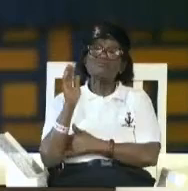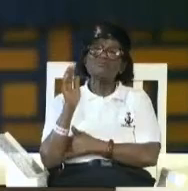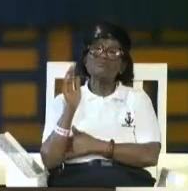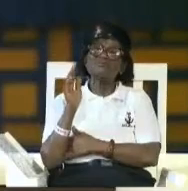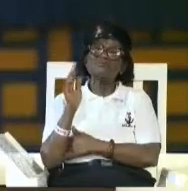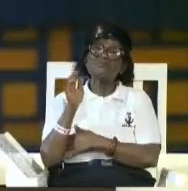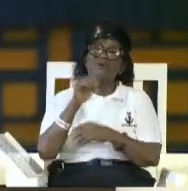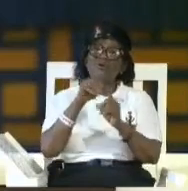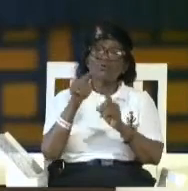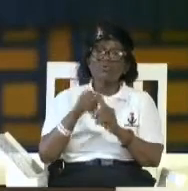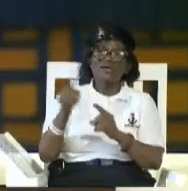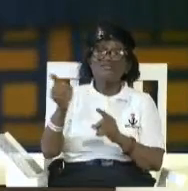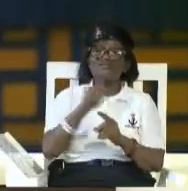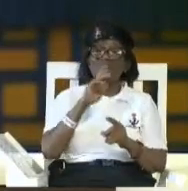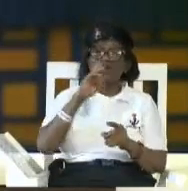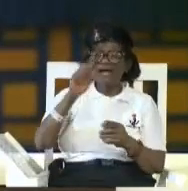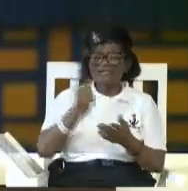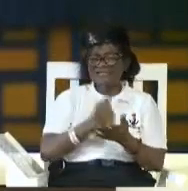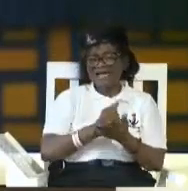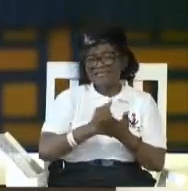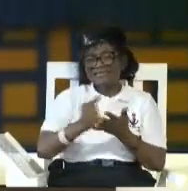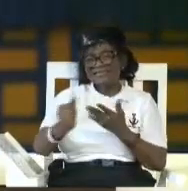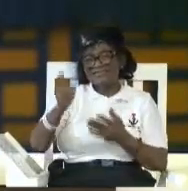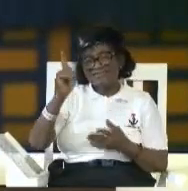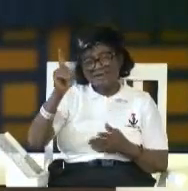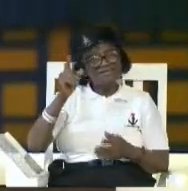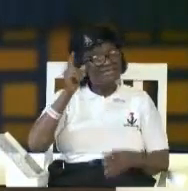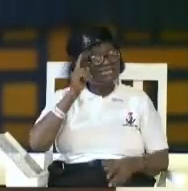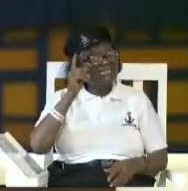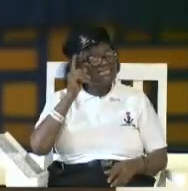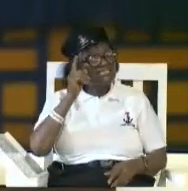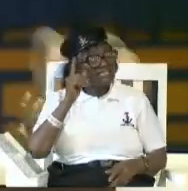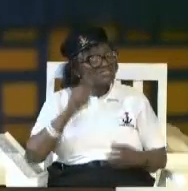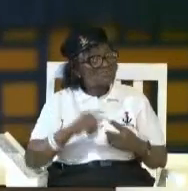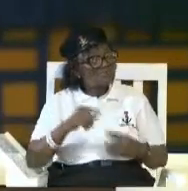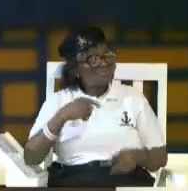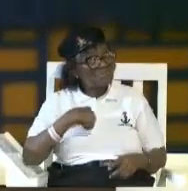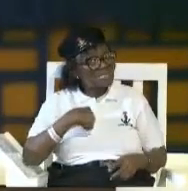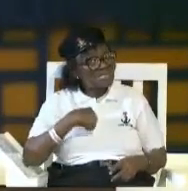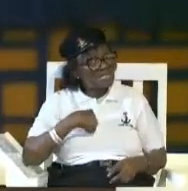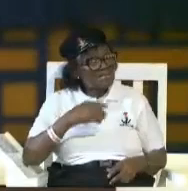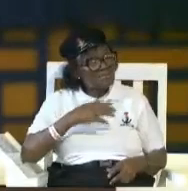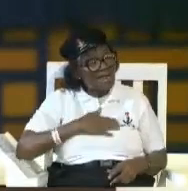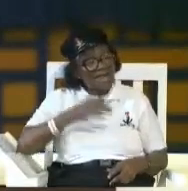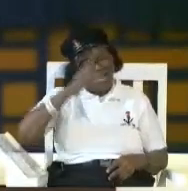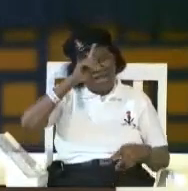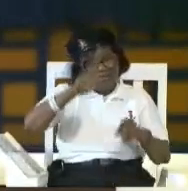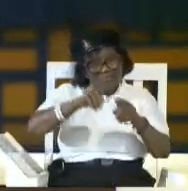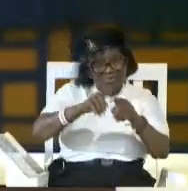When you are sanctified, listen to me, my brothers.